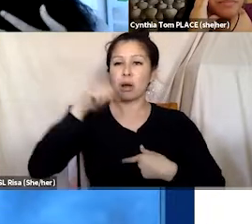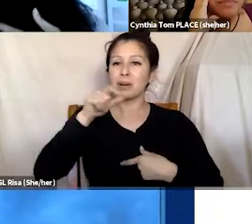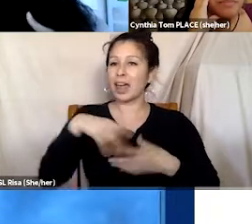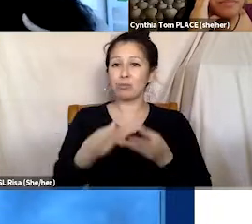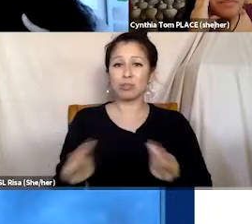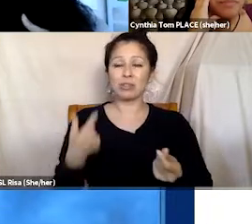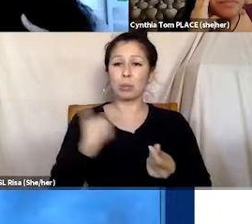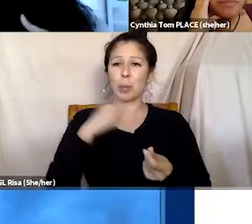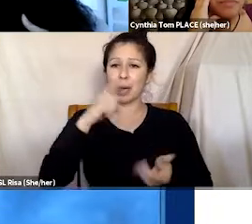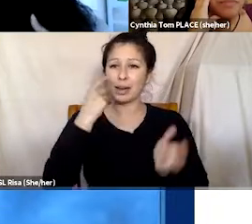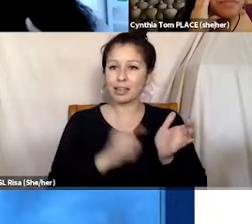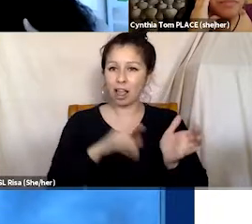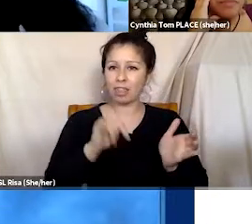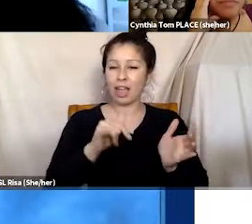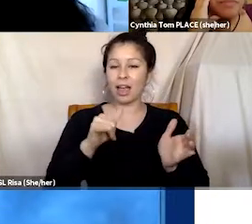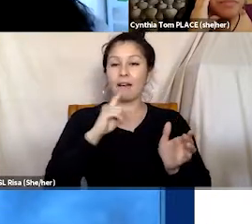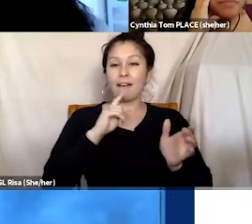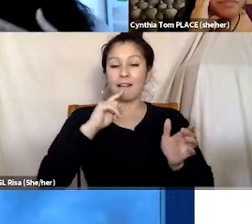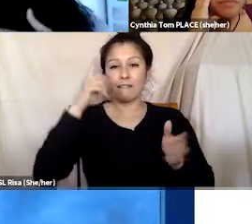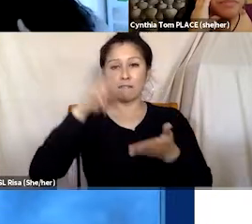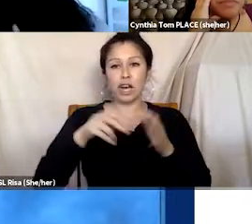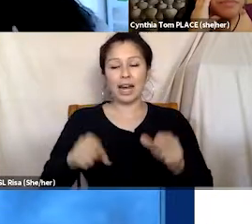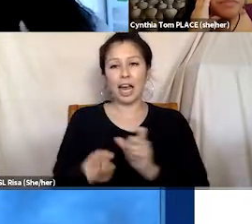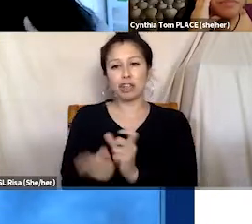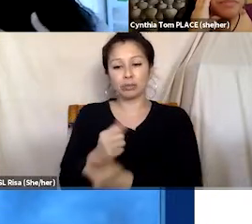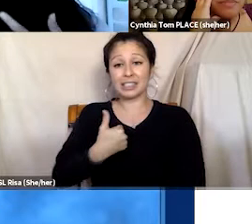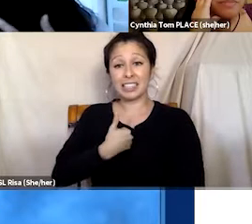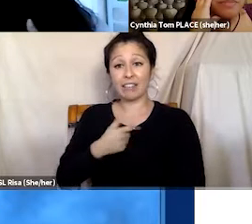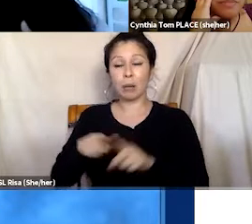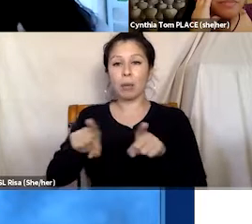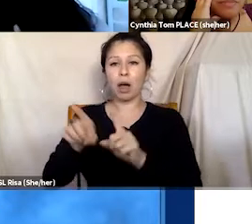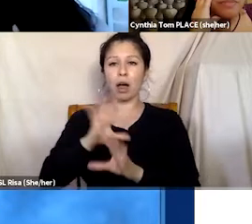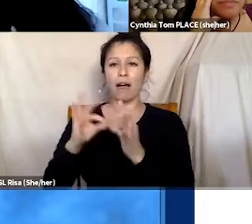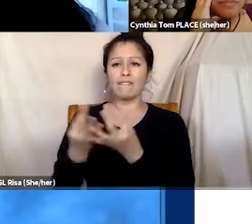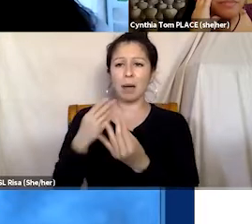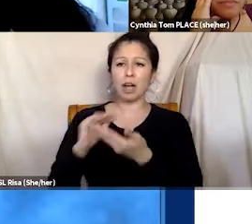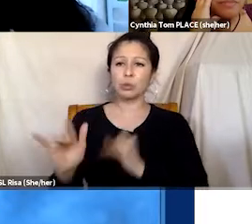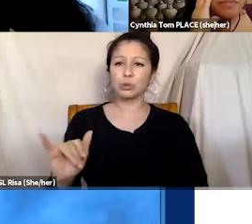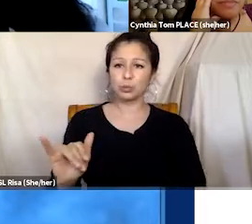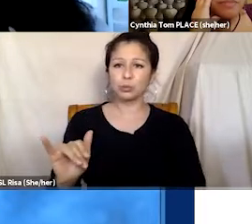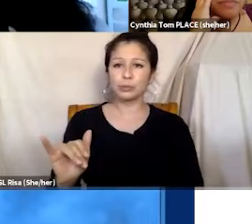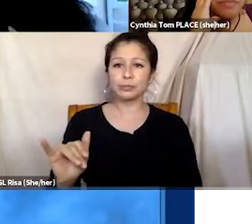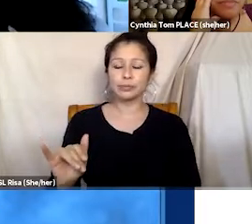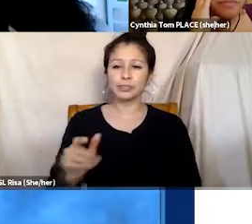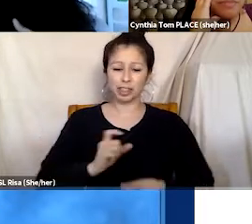we need to acknowledge this in order to transform not only ourselves, but our families and our communities.